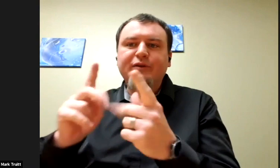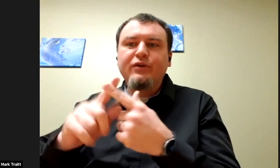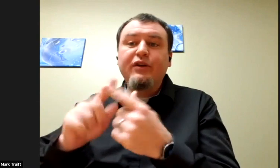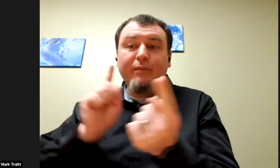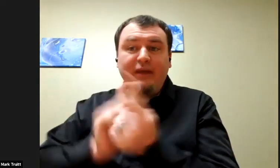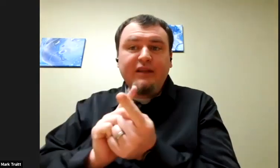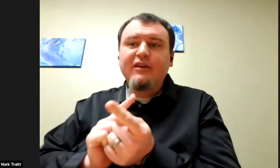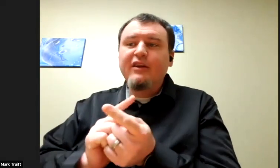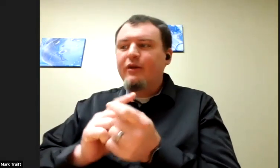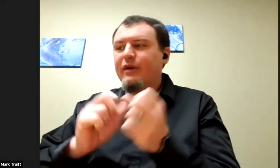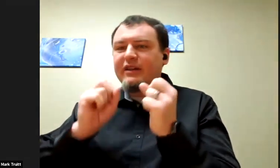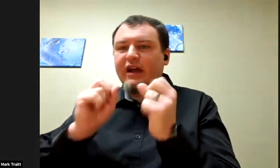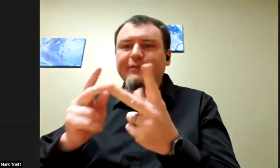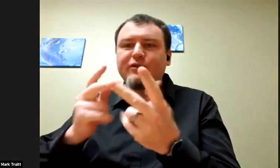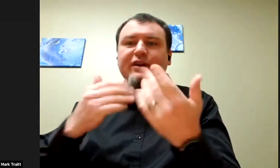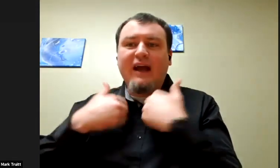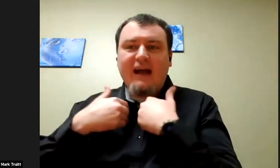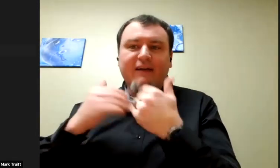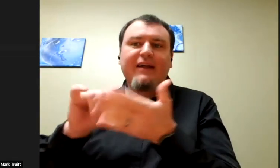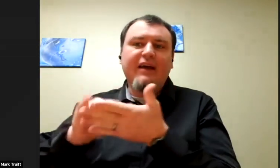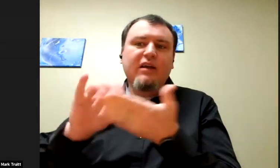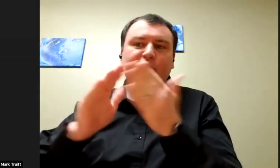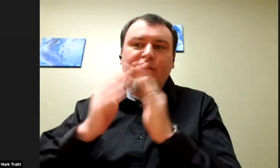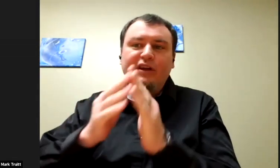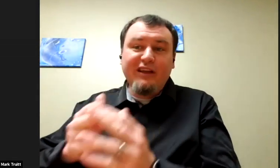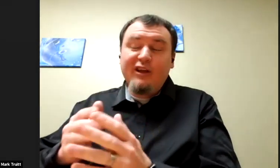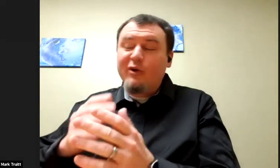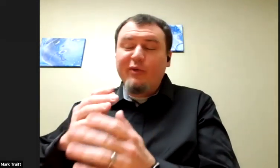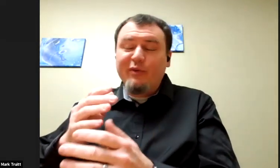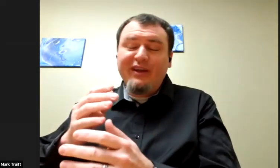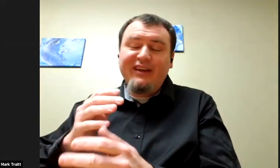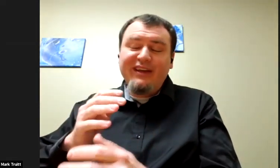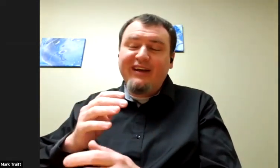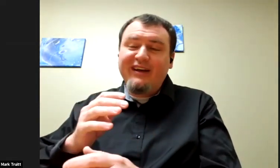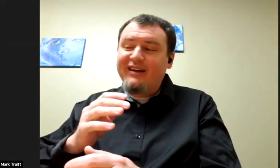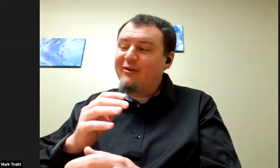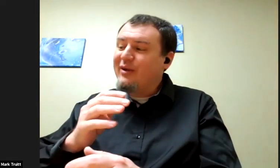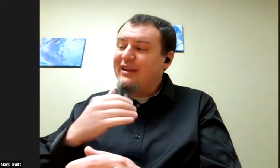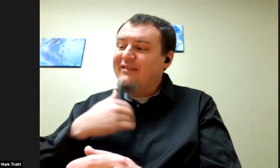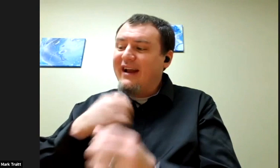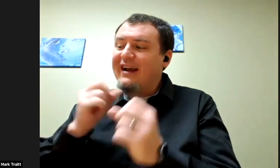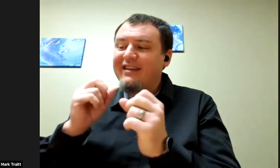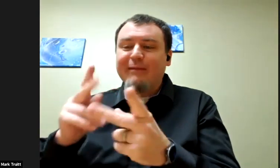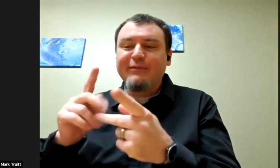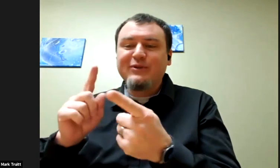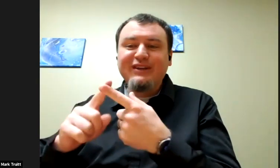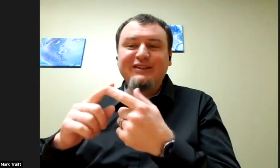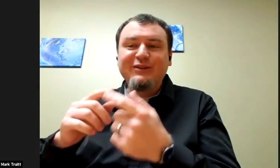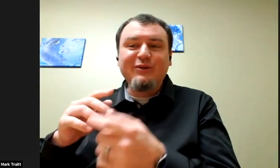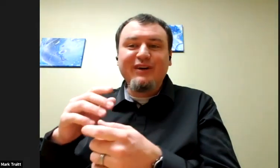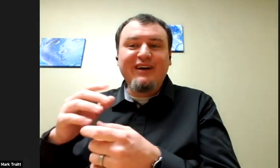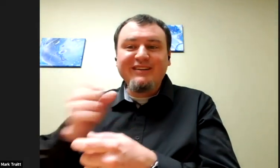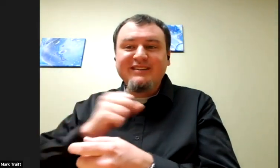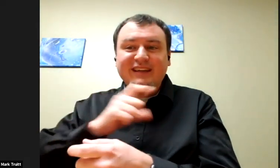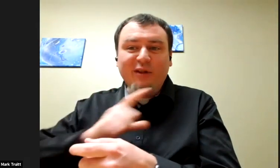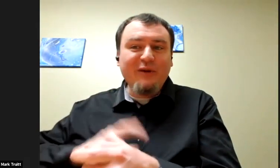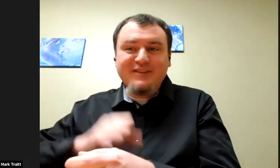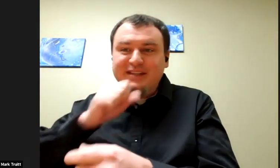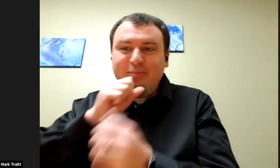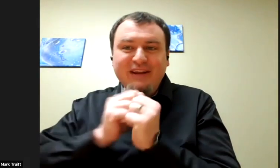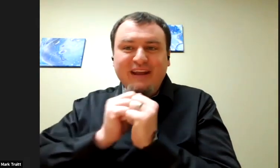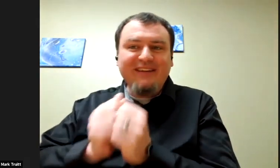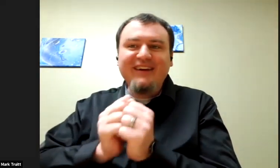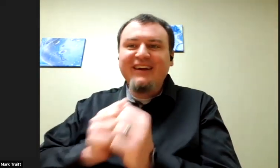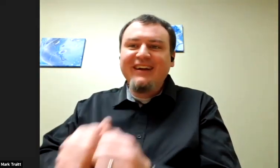had the opportunity to meet. We had the opportunity to have that community. We even had the opportunity to take the